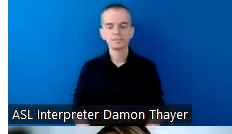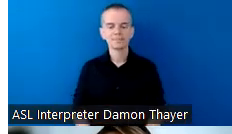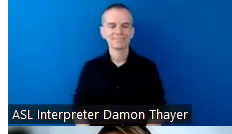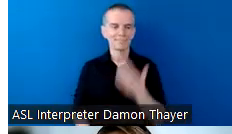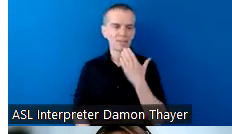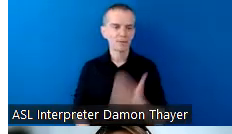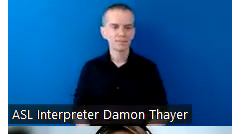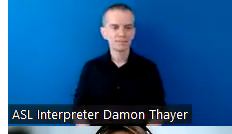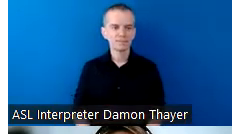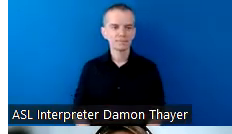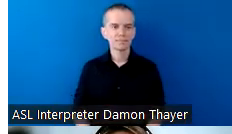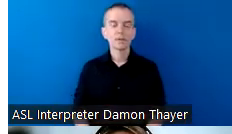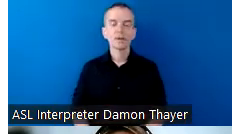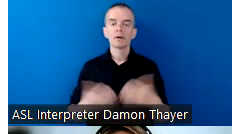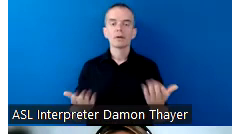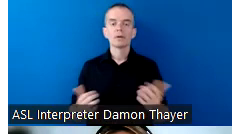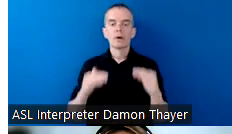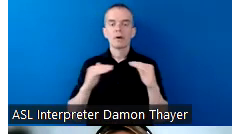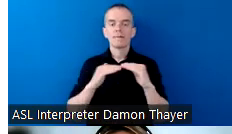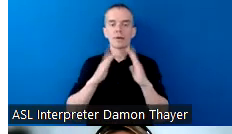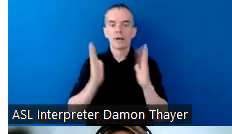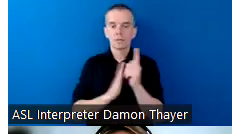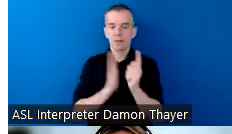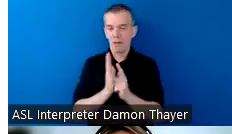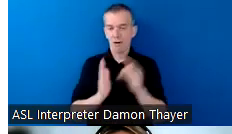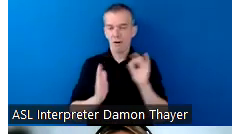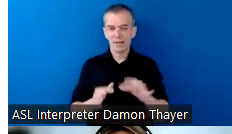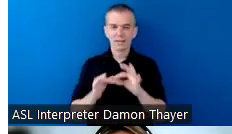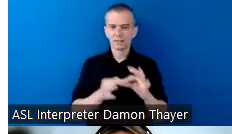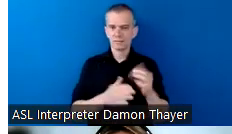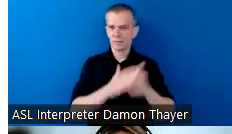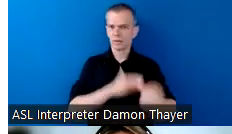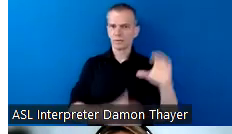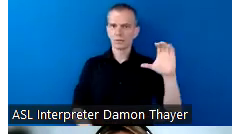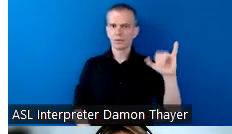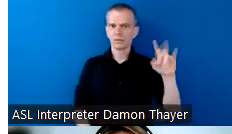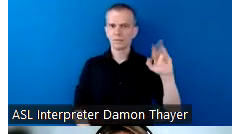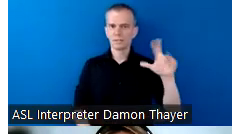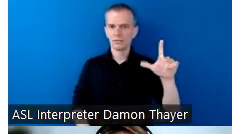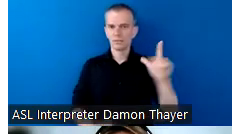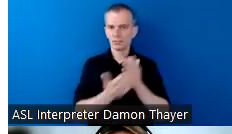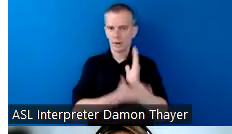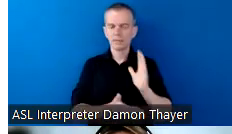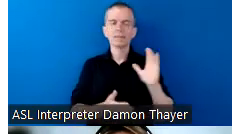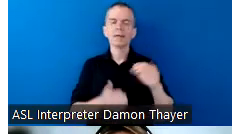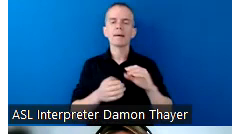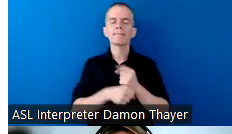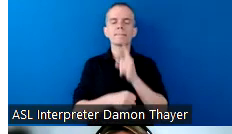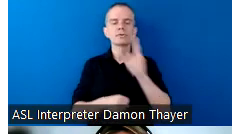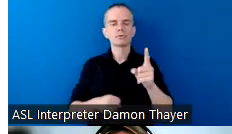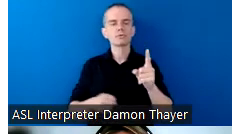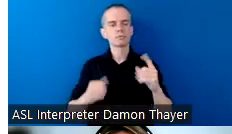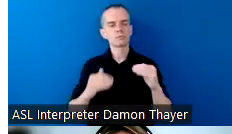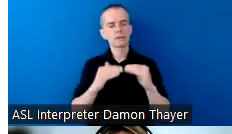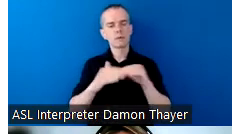you. So fair housing laws are civil rights laws that promote equal access to housing. They make it illegal for housing